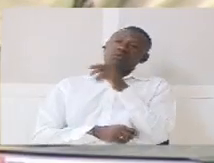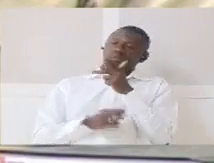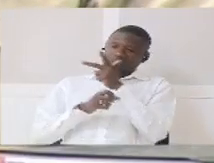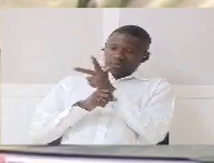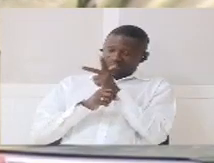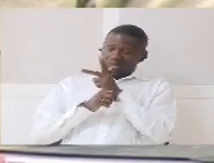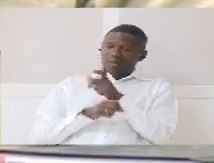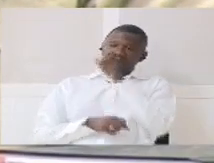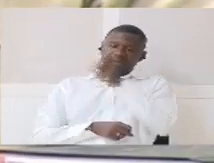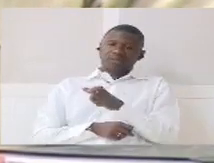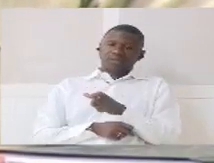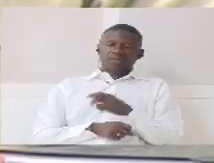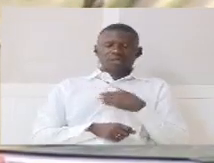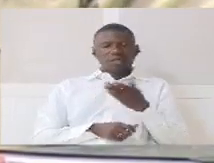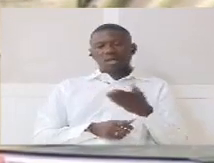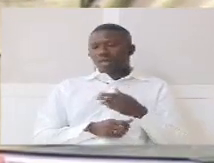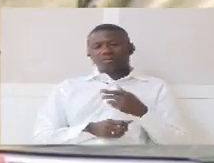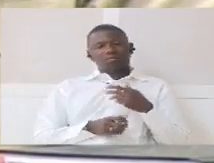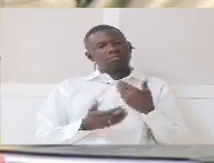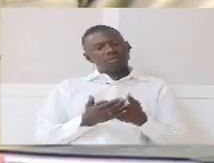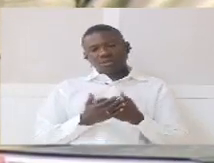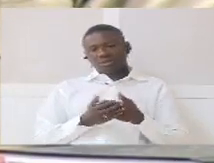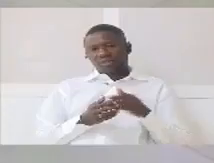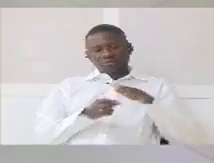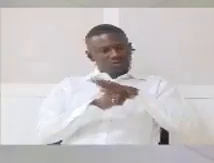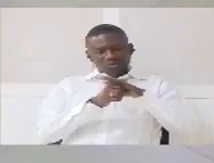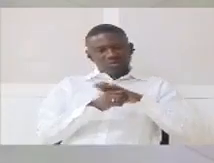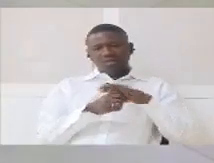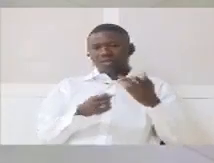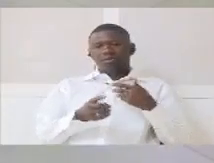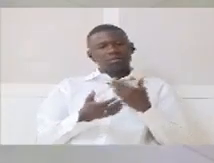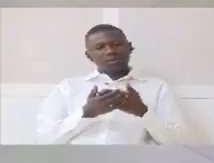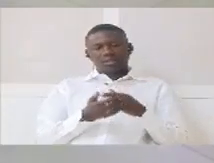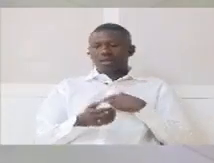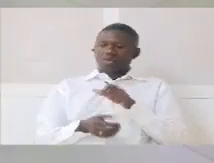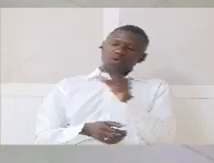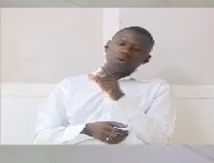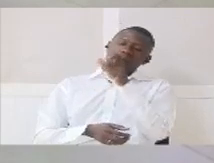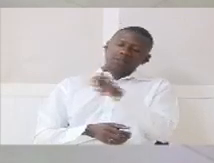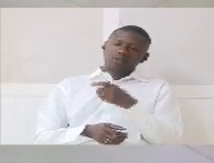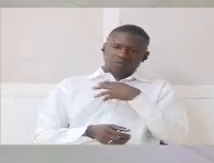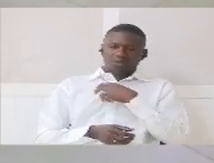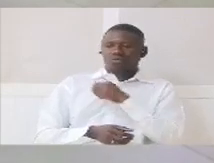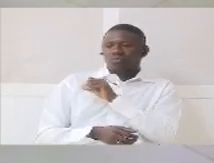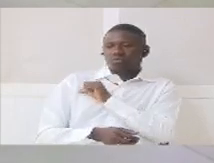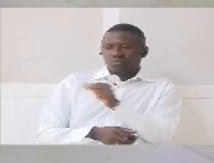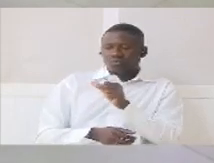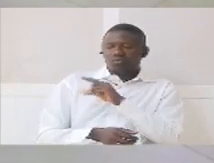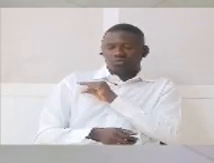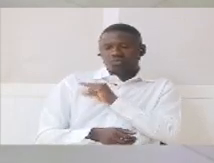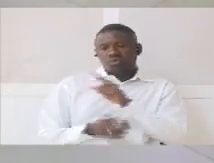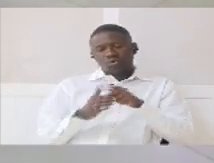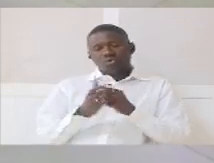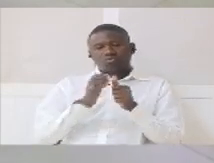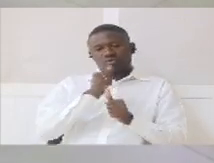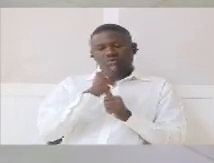the officers. Ko porto fata de afela bona ja and party left tala toilet. That the chamber port is now full and the party what wants to ease himself.